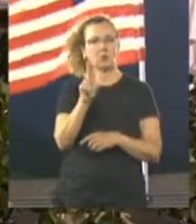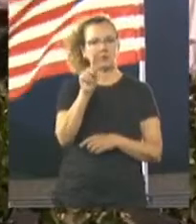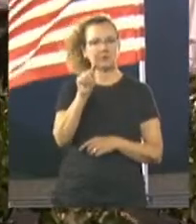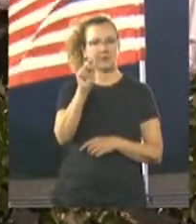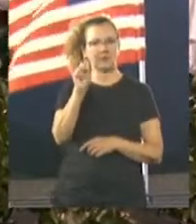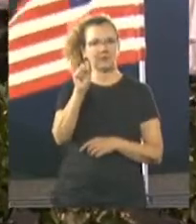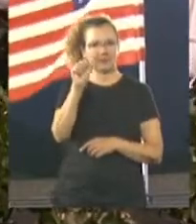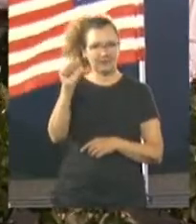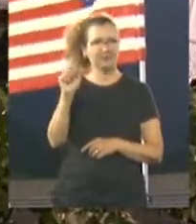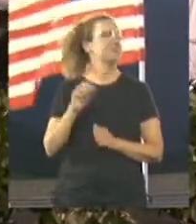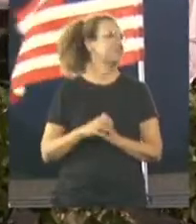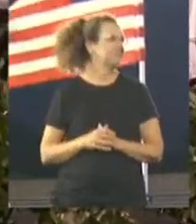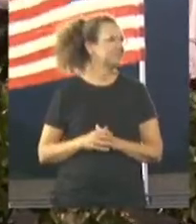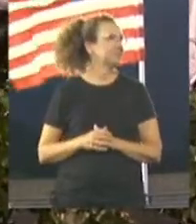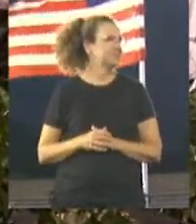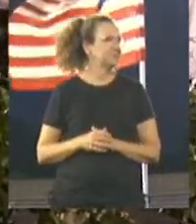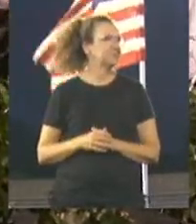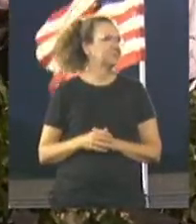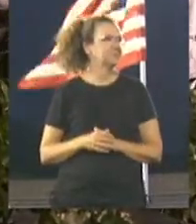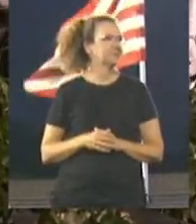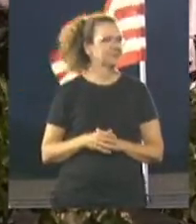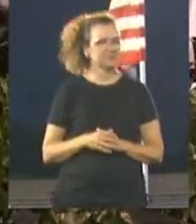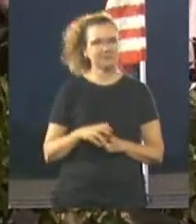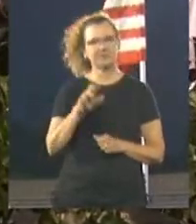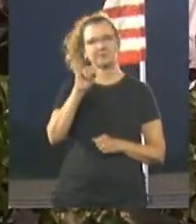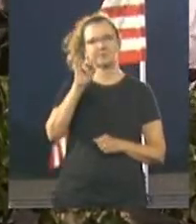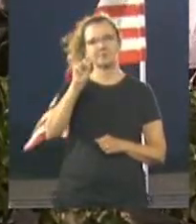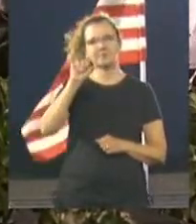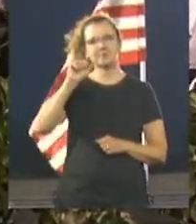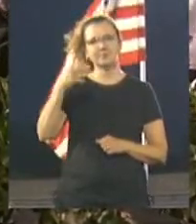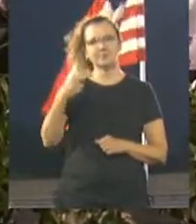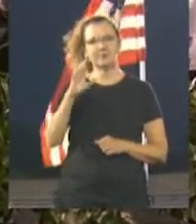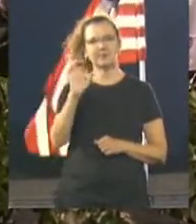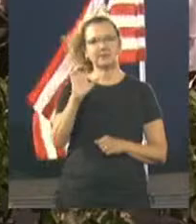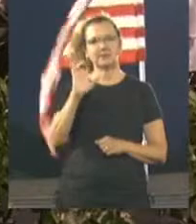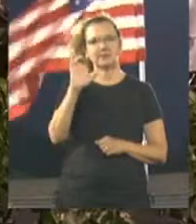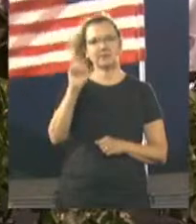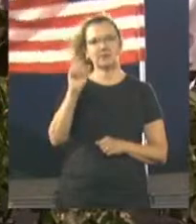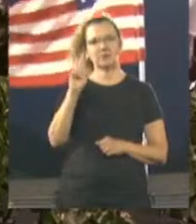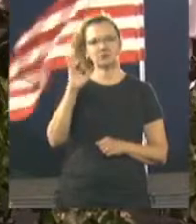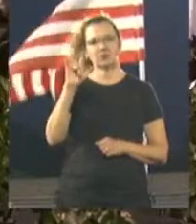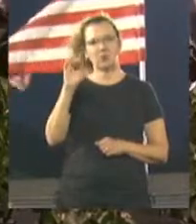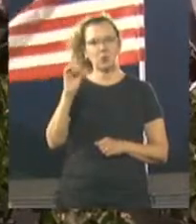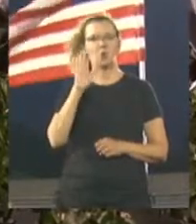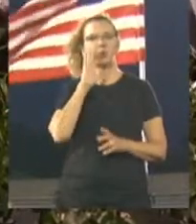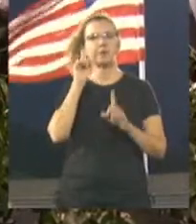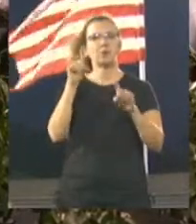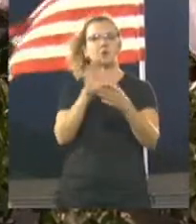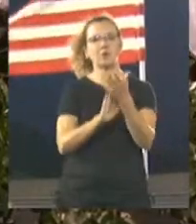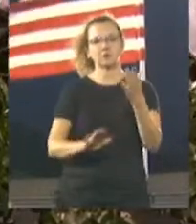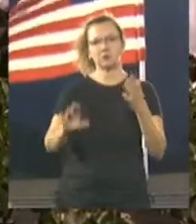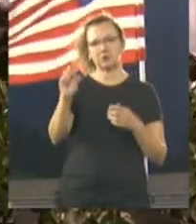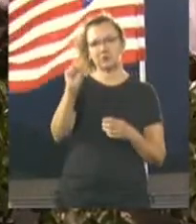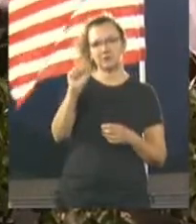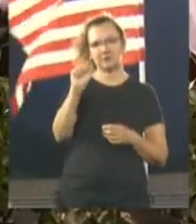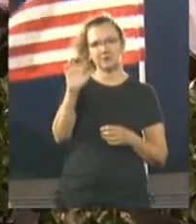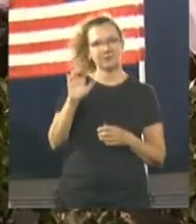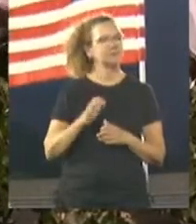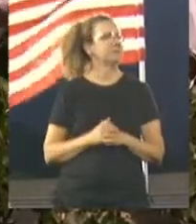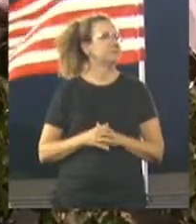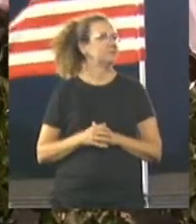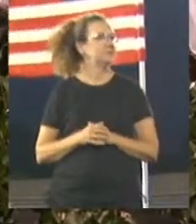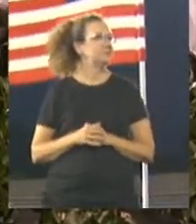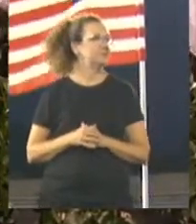Texas at San Antonio. Isaiah C. Carrillo will be attending San Antonio College.